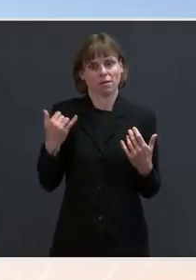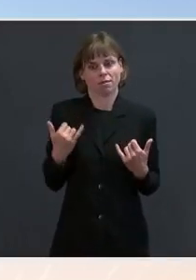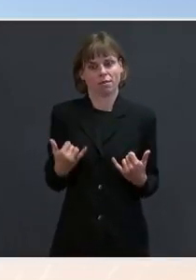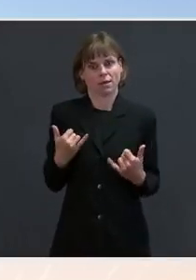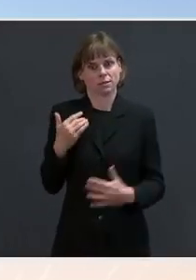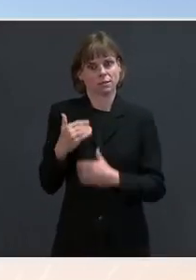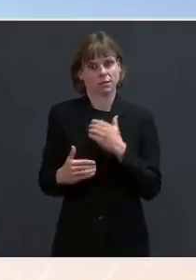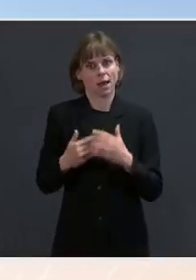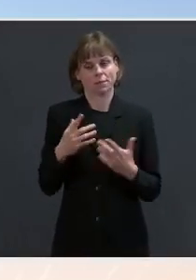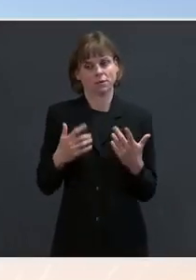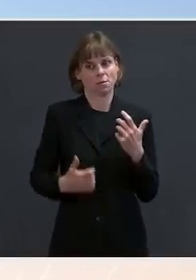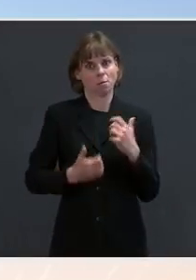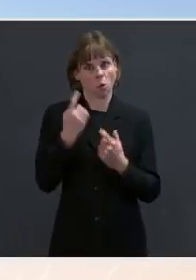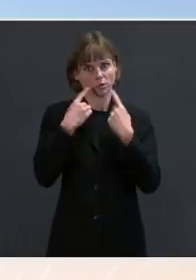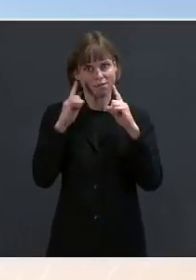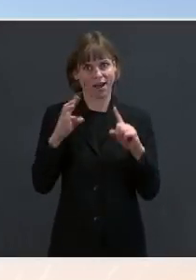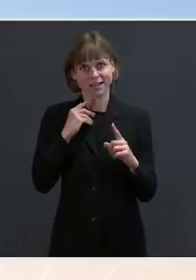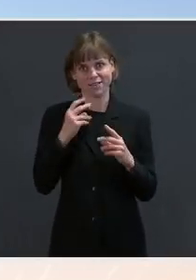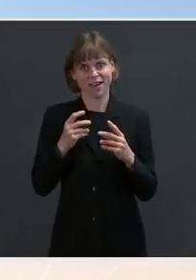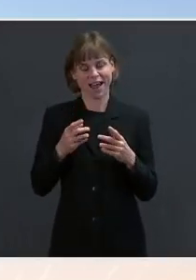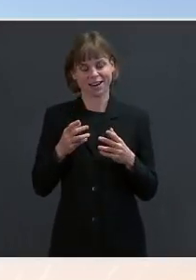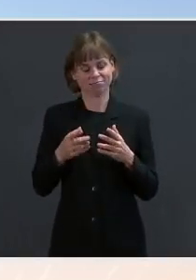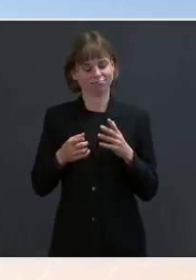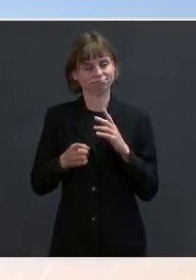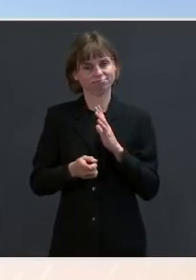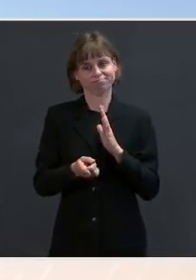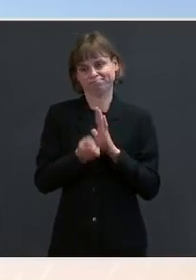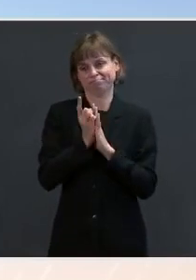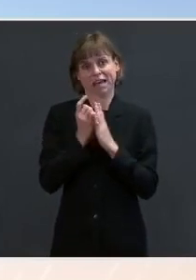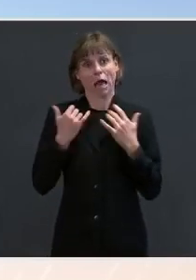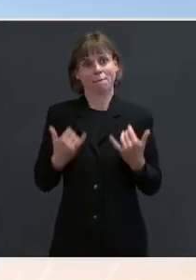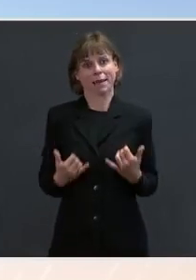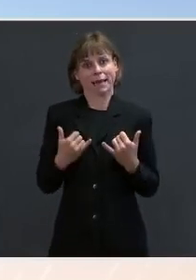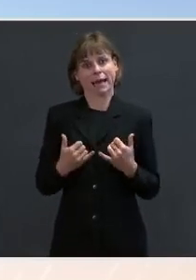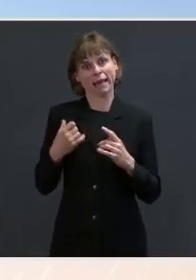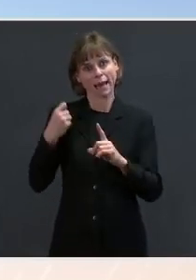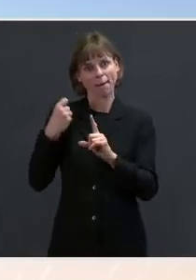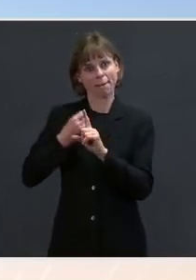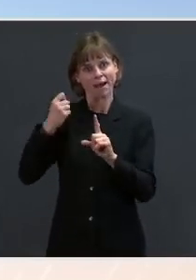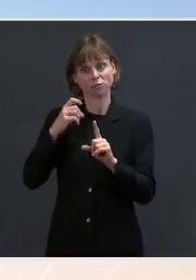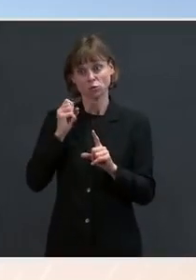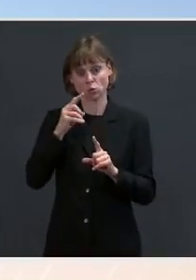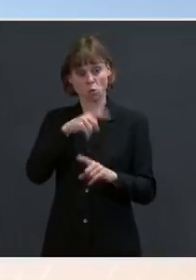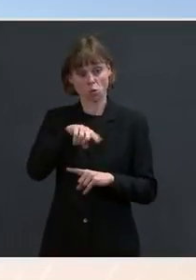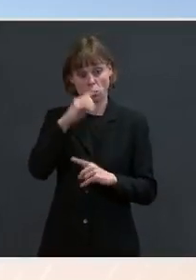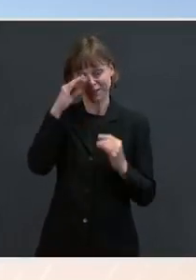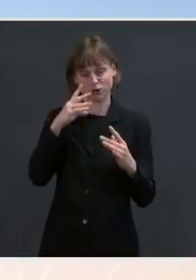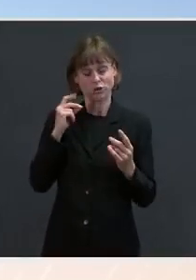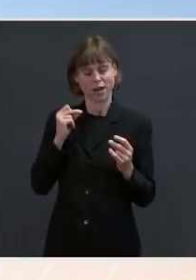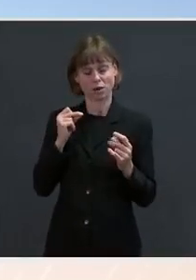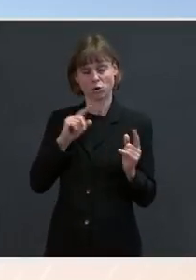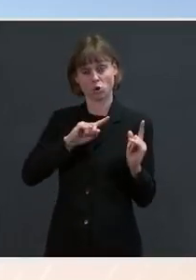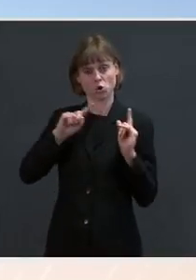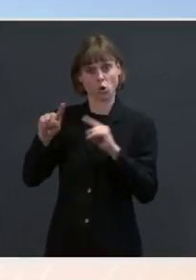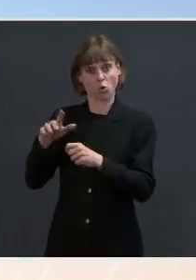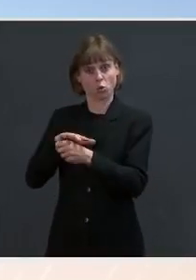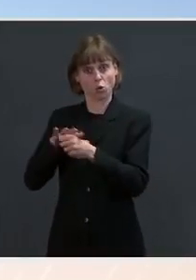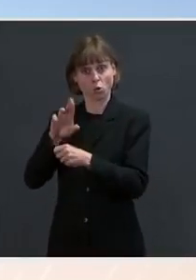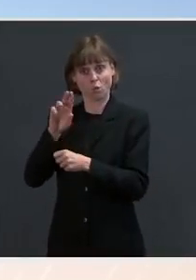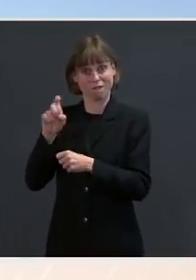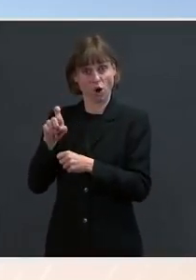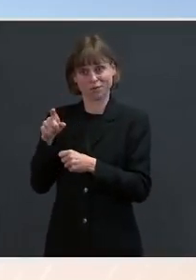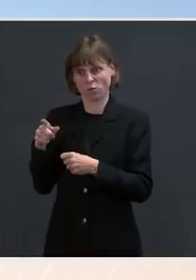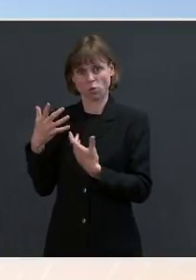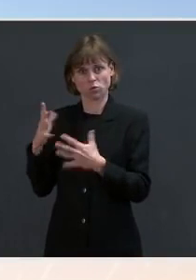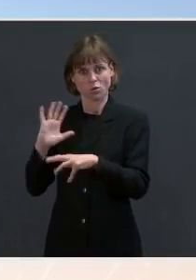impactful in terms of ensuring that teachers can go to their local pharmacies that are already functioning, already distributing the vaccine. We've seen,